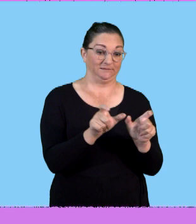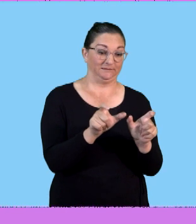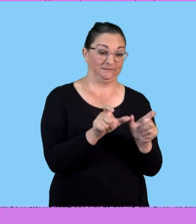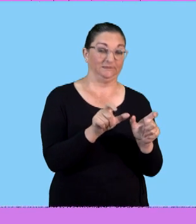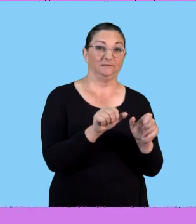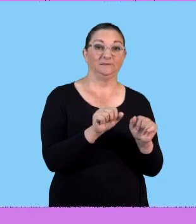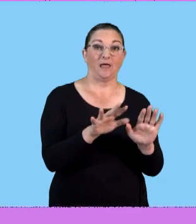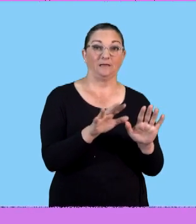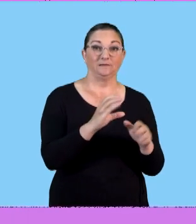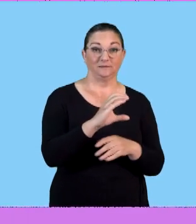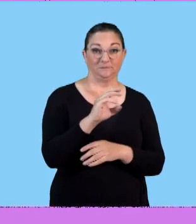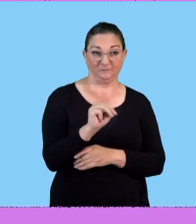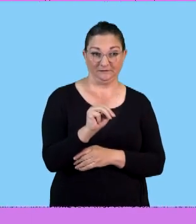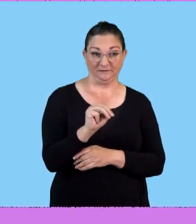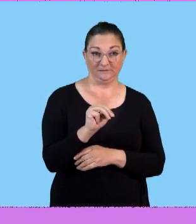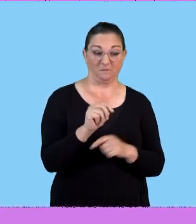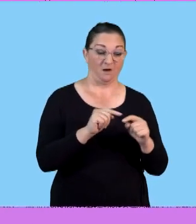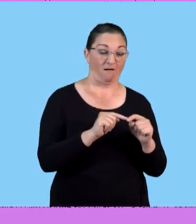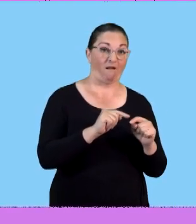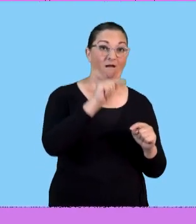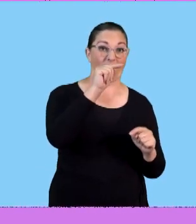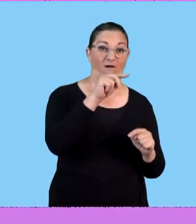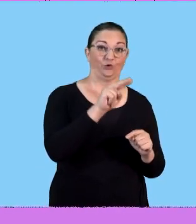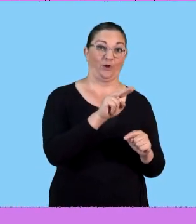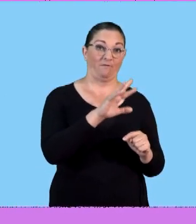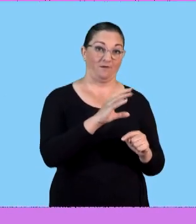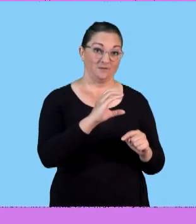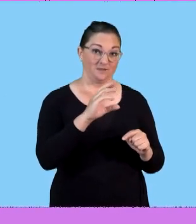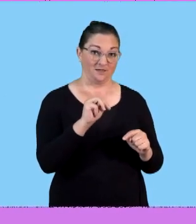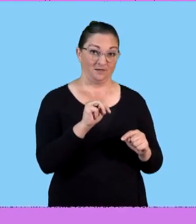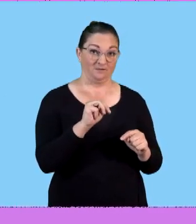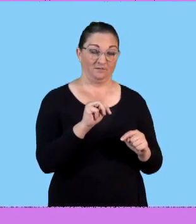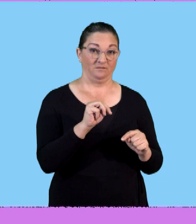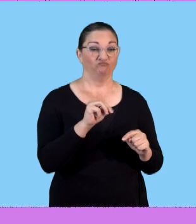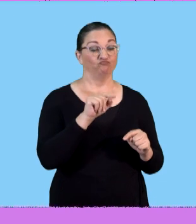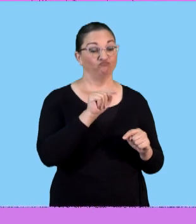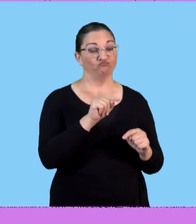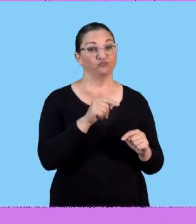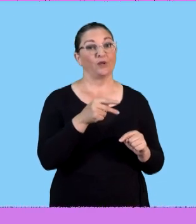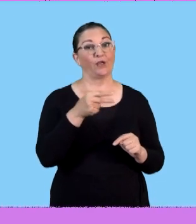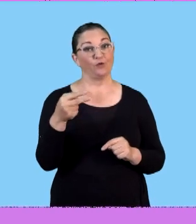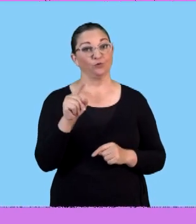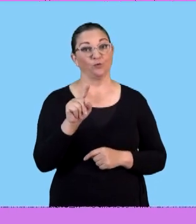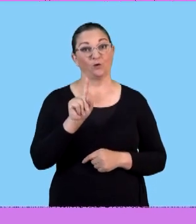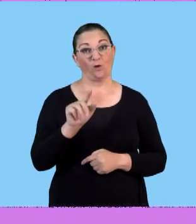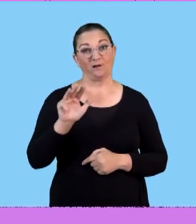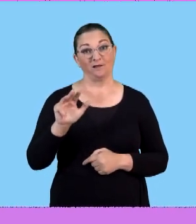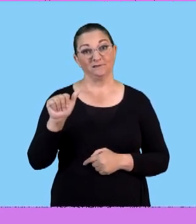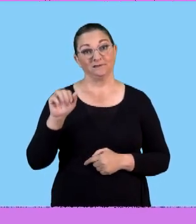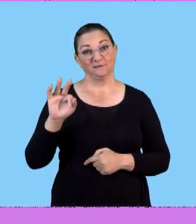of 10 centimeters, right, and a height of 25 centimeters equals